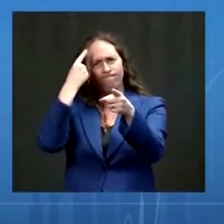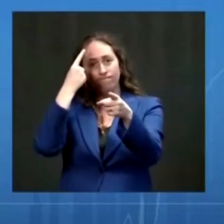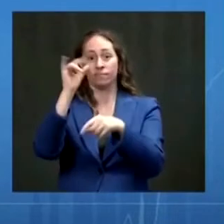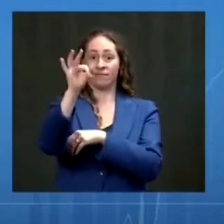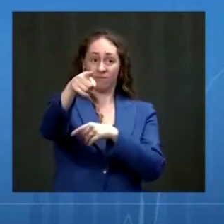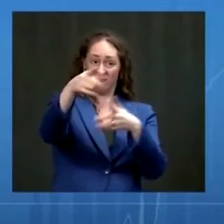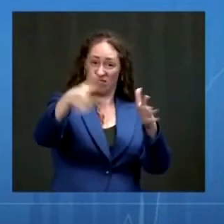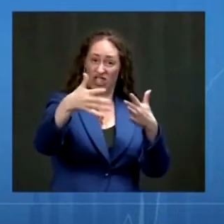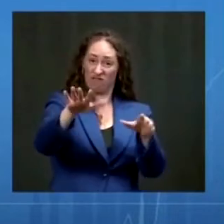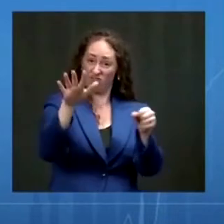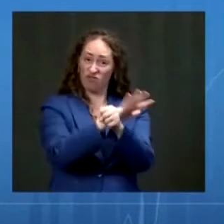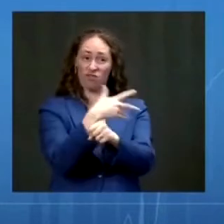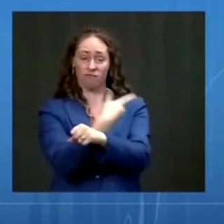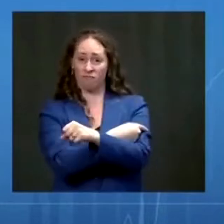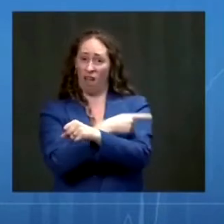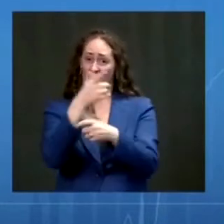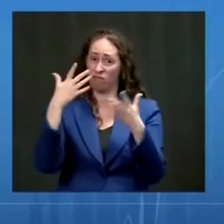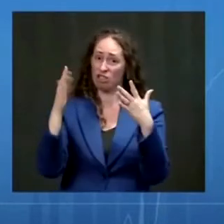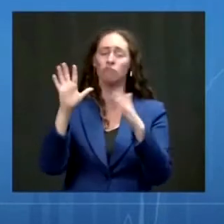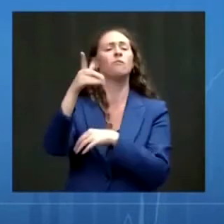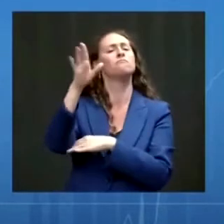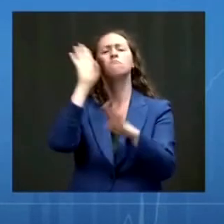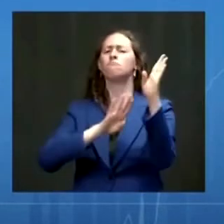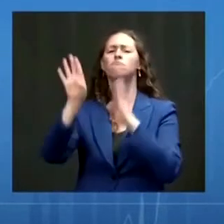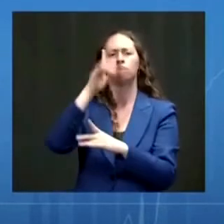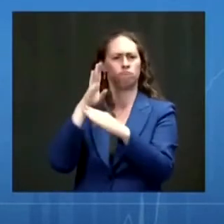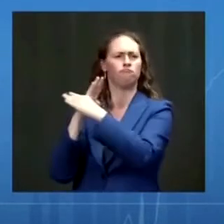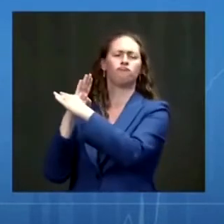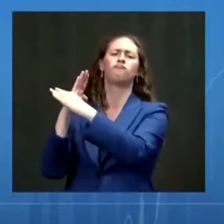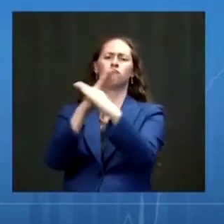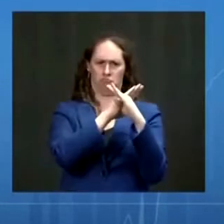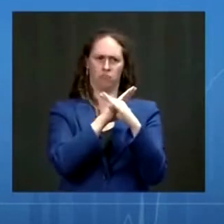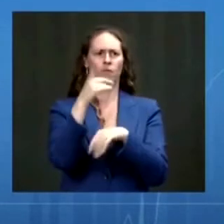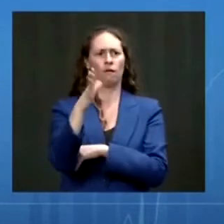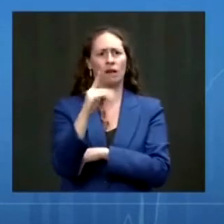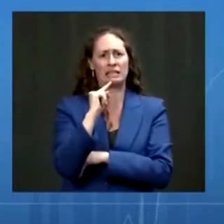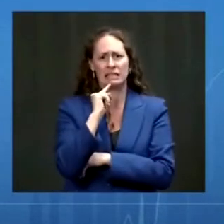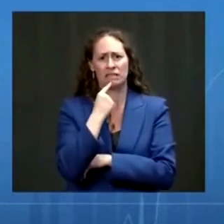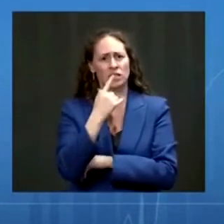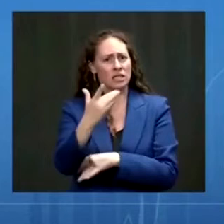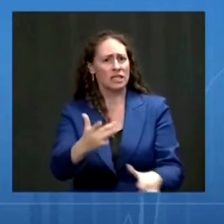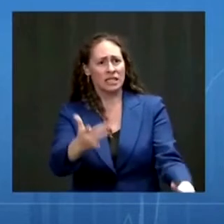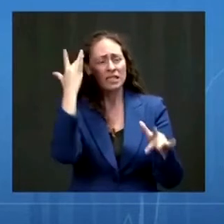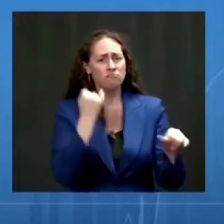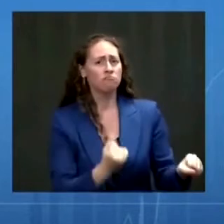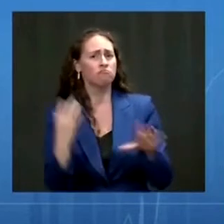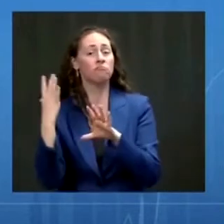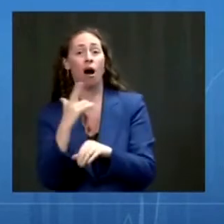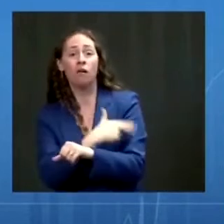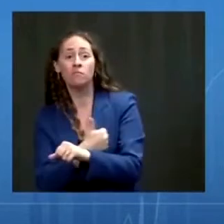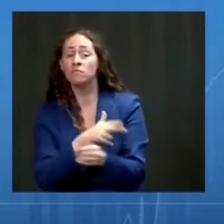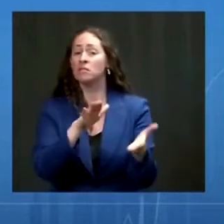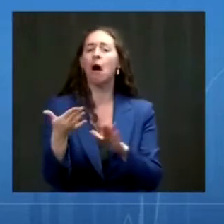degree of protection from the worst outcomes of COVID-19, severe disease, hospitalization, and death. So we are